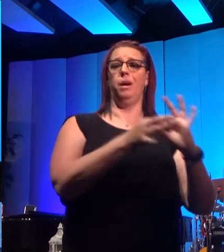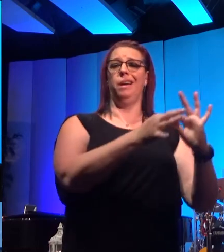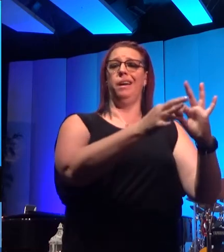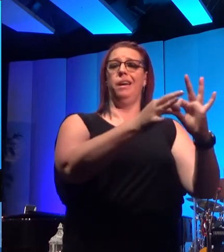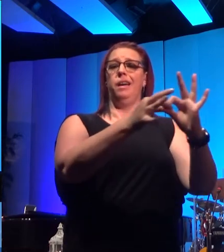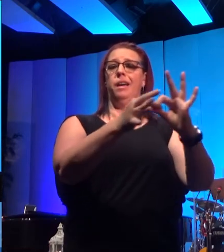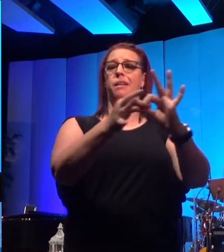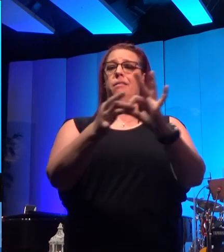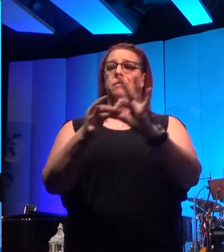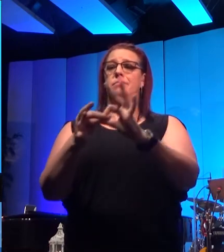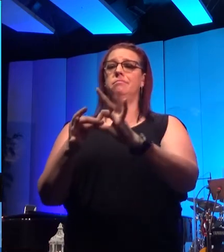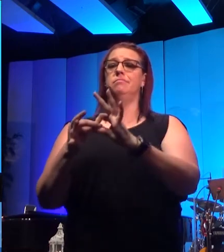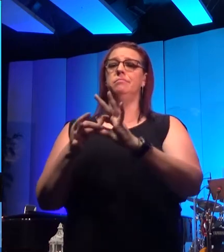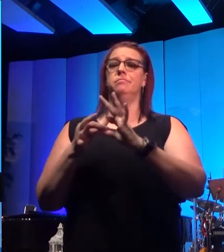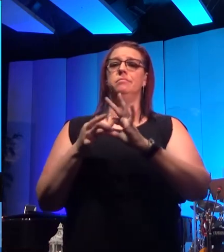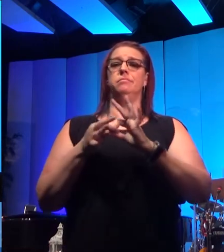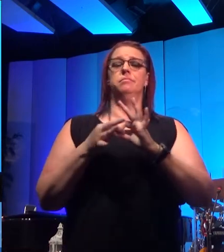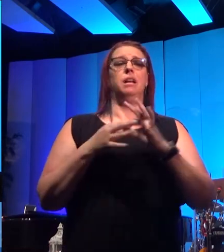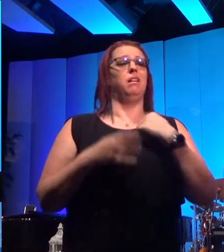and I